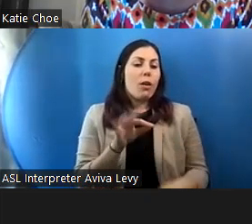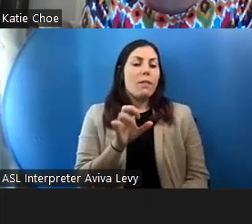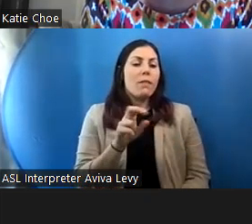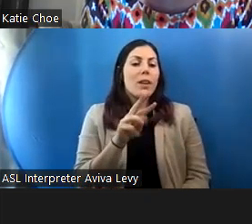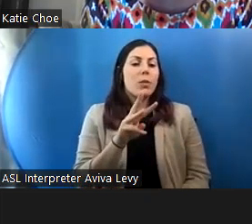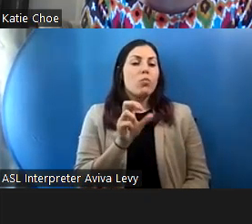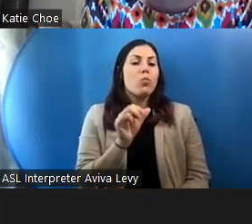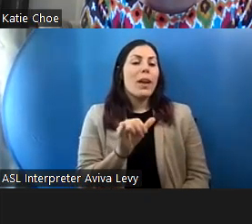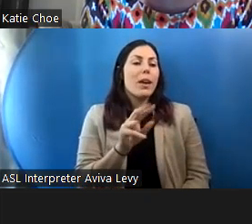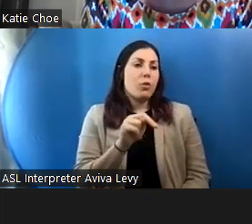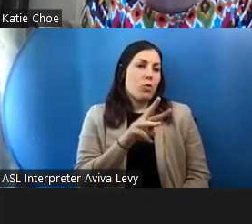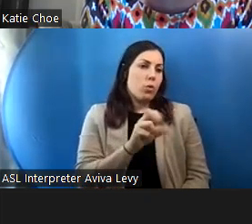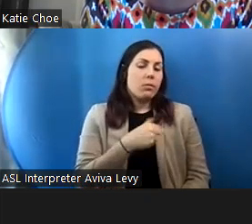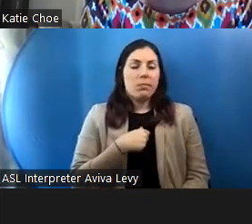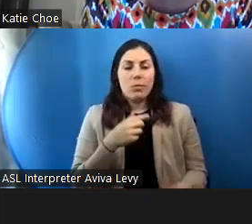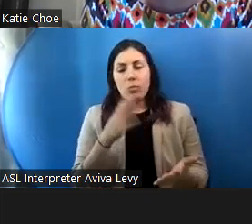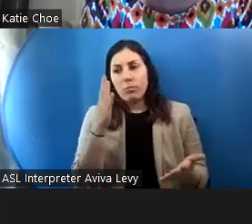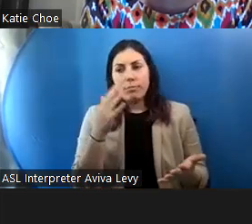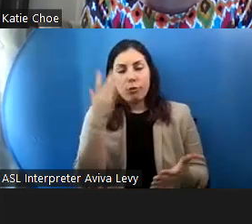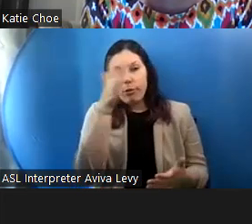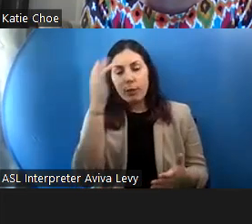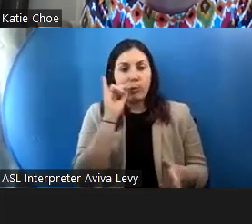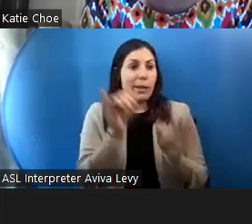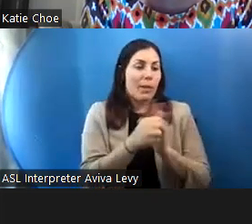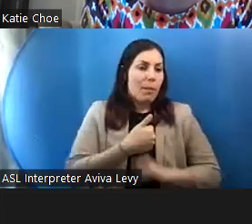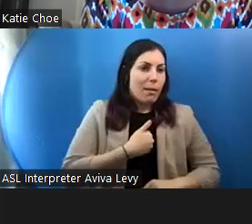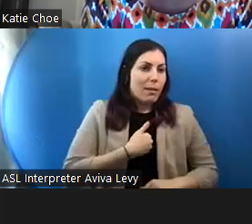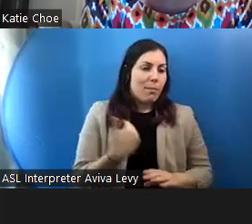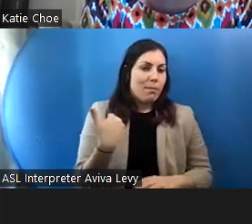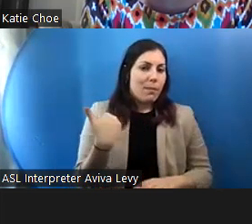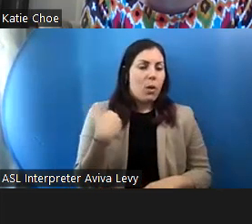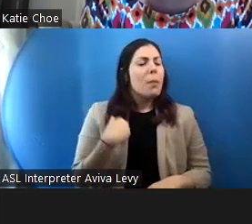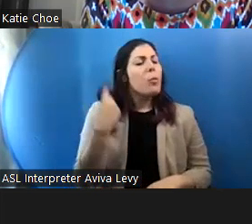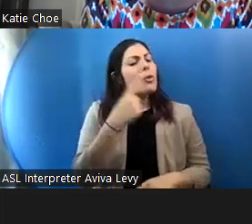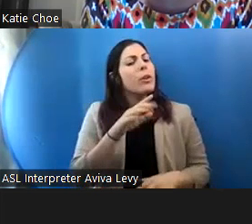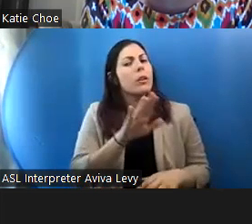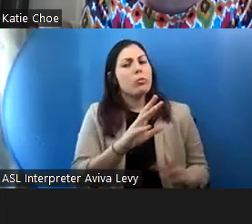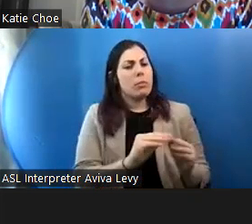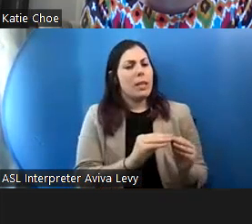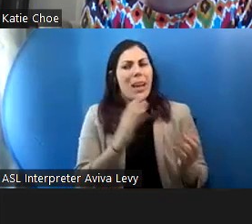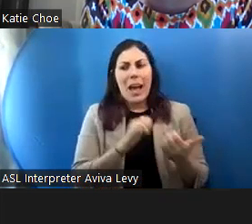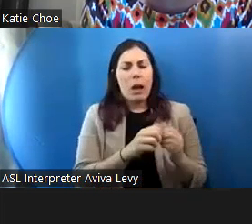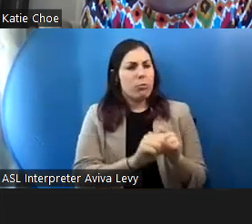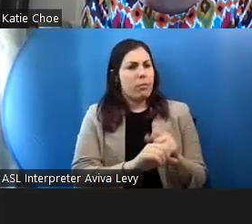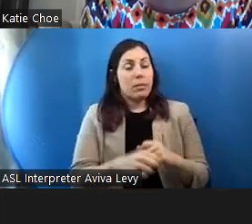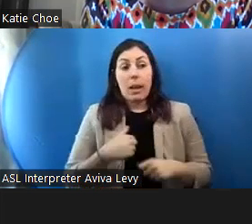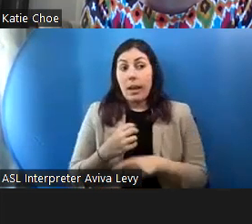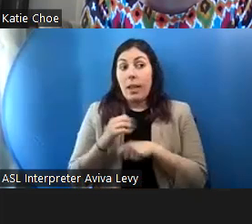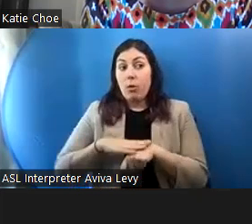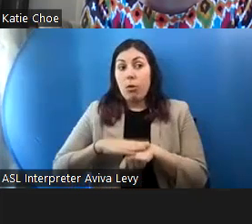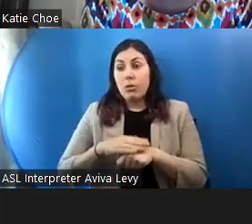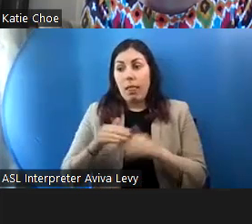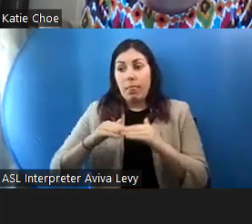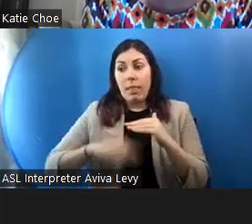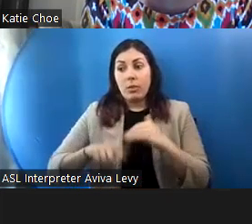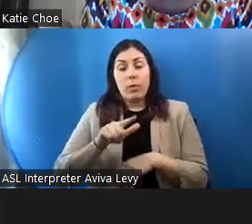earlier. Just wondering how this meeting was advertised. I got the notice less than 24 hours